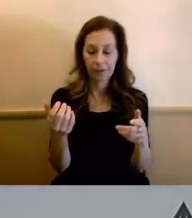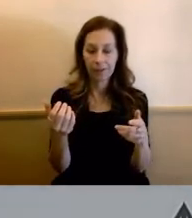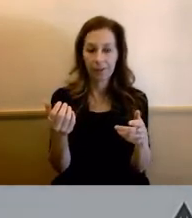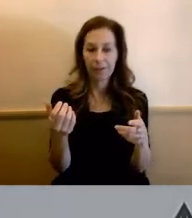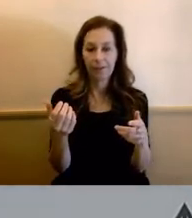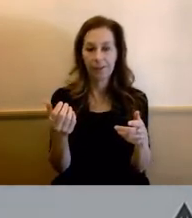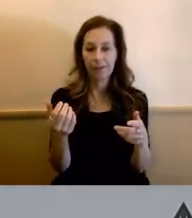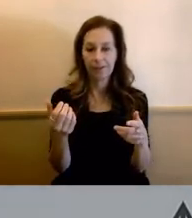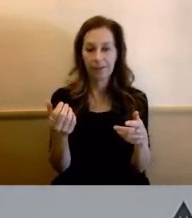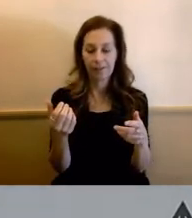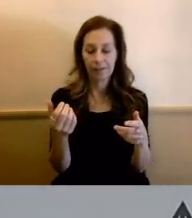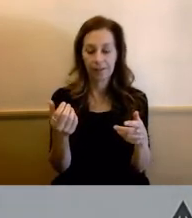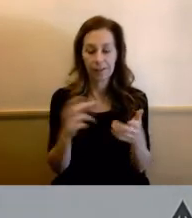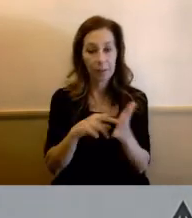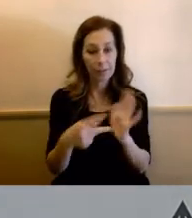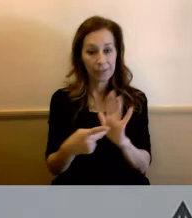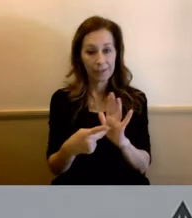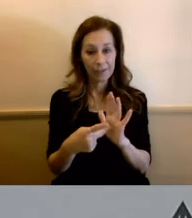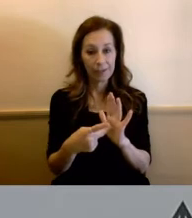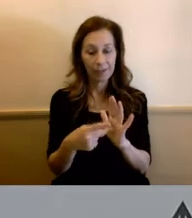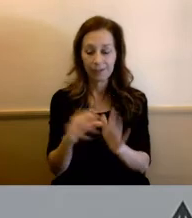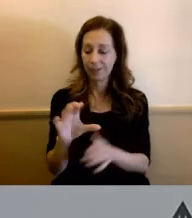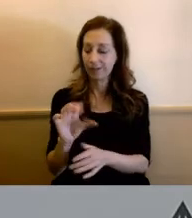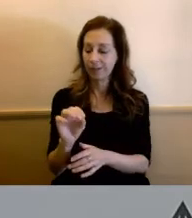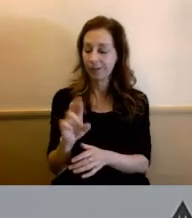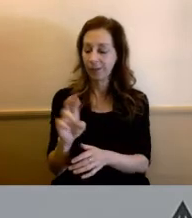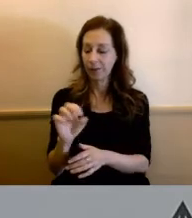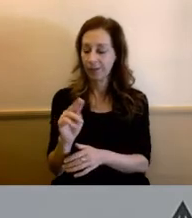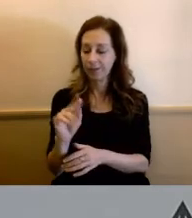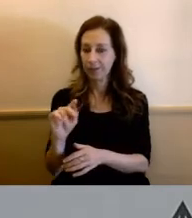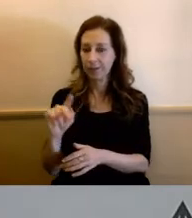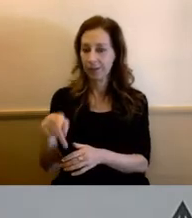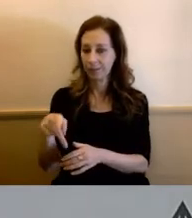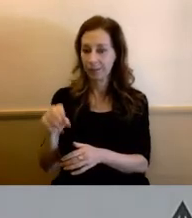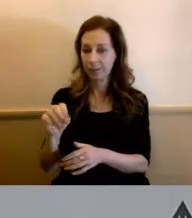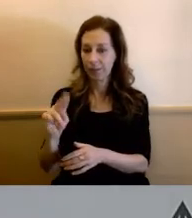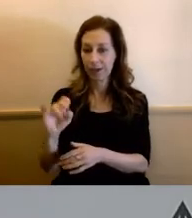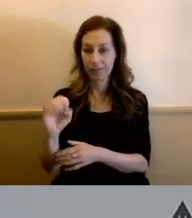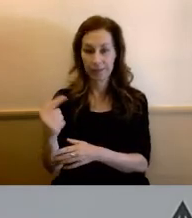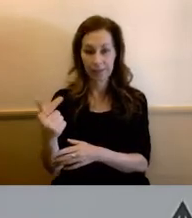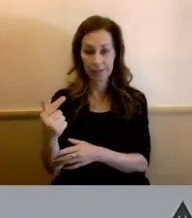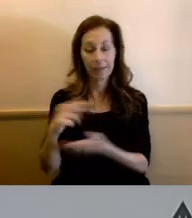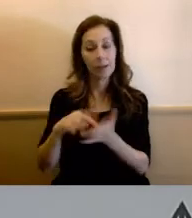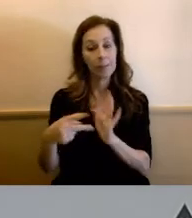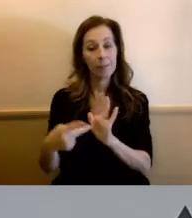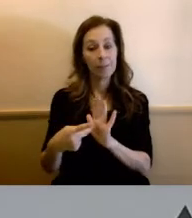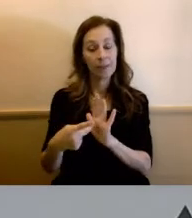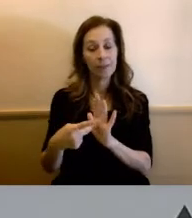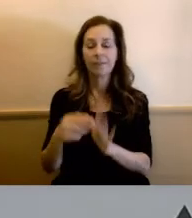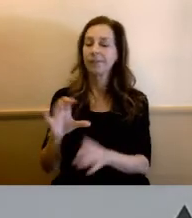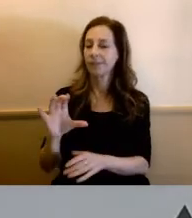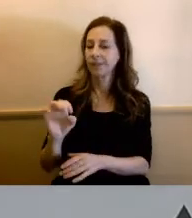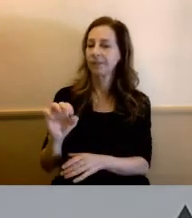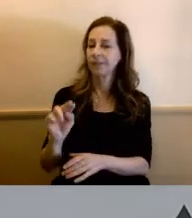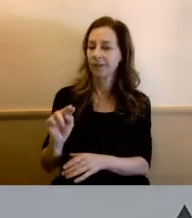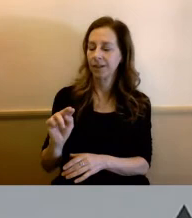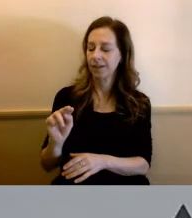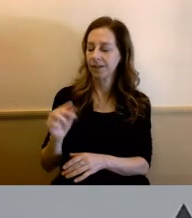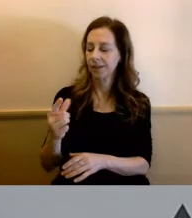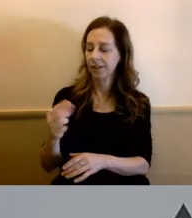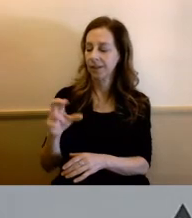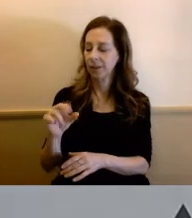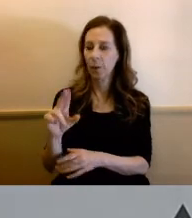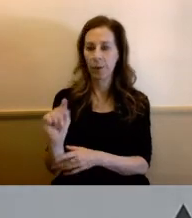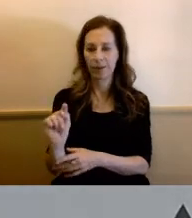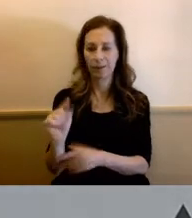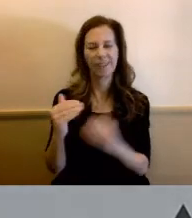they're corresponding to each other. So that means that they're congruent. They should equal the same. So I'm going to,